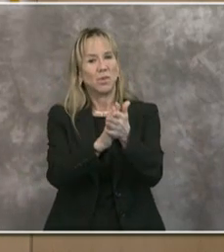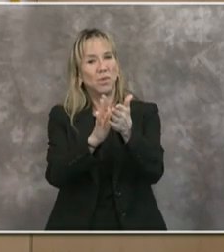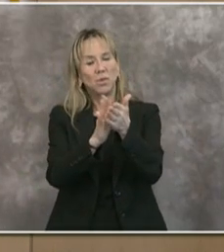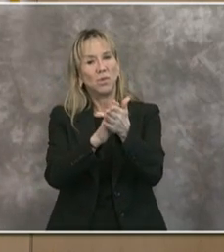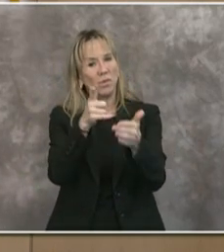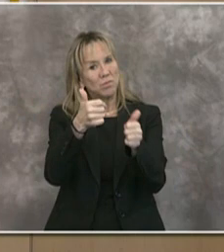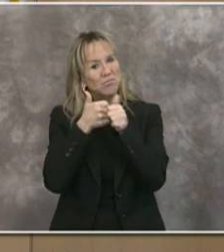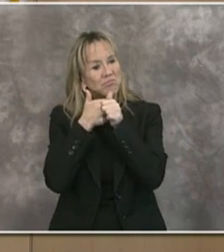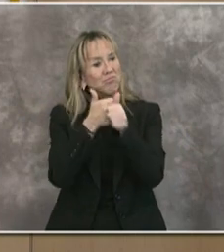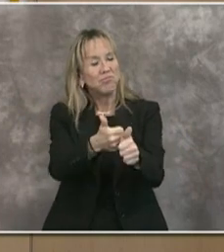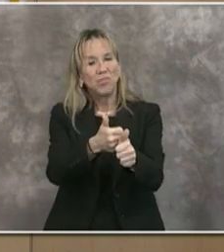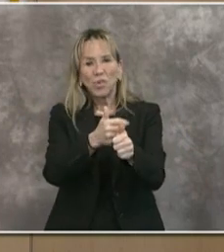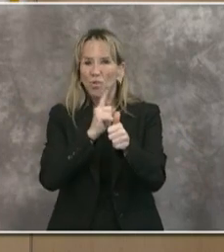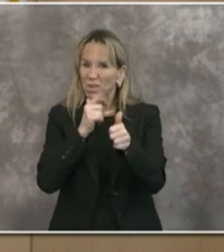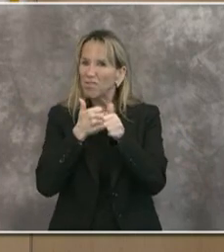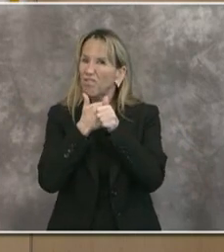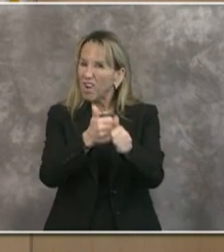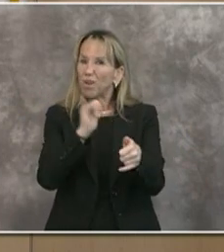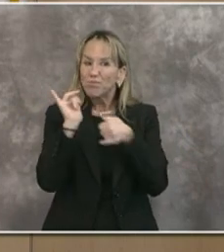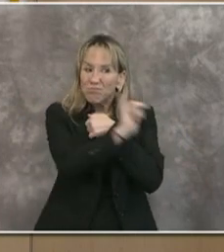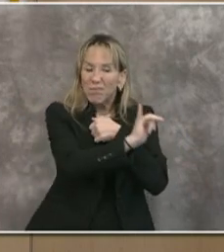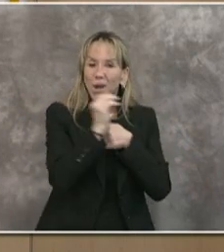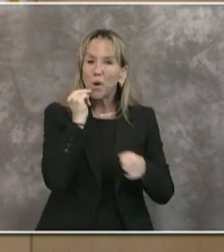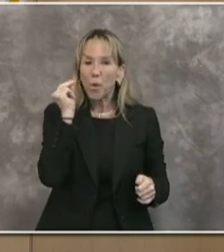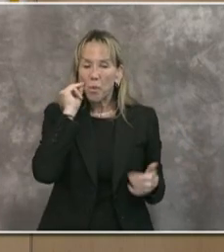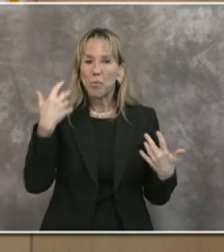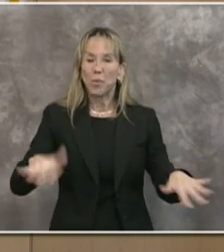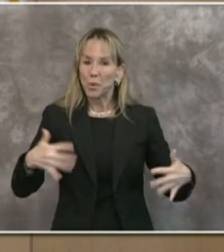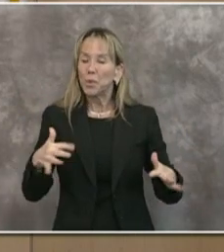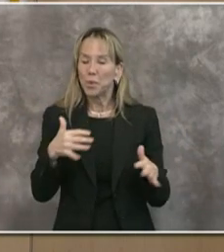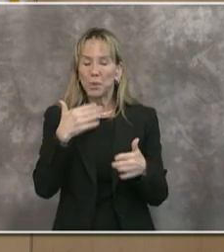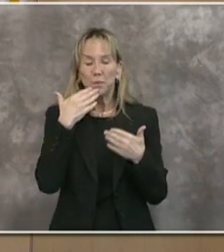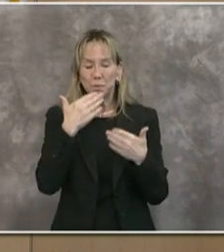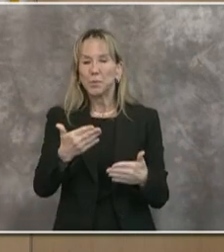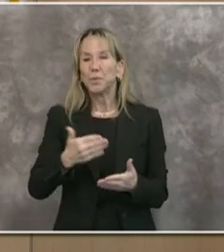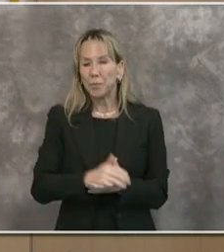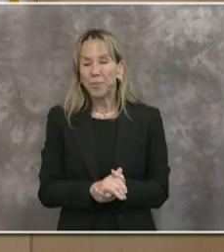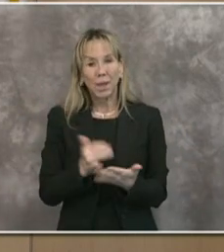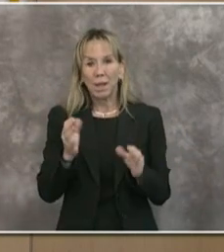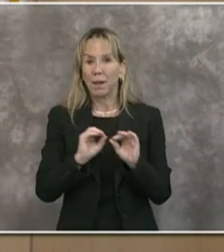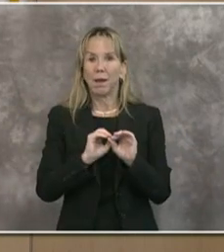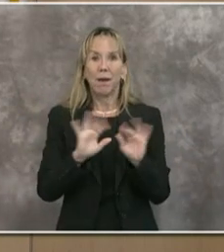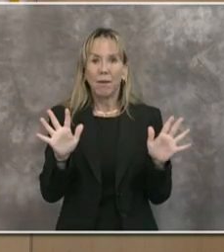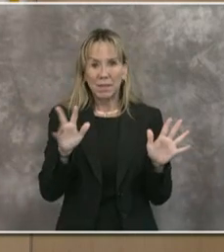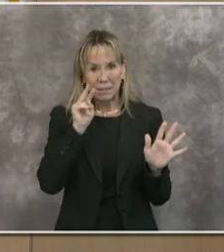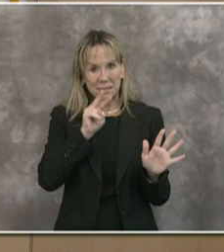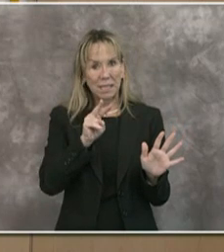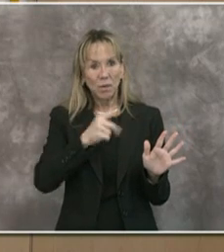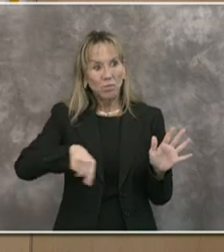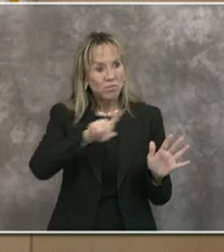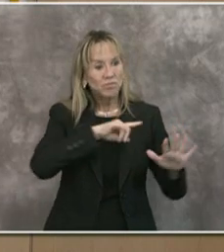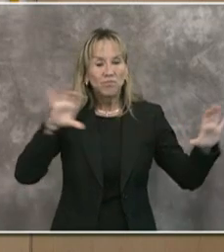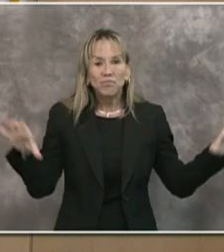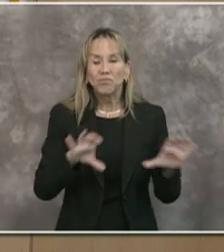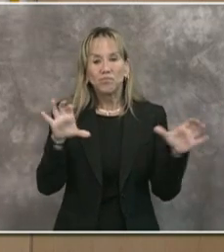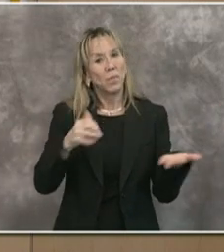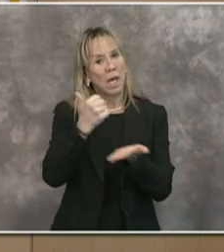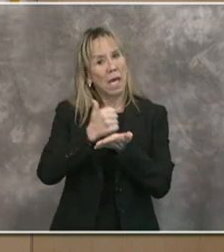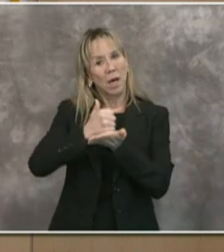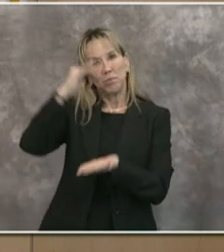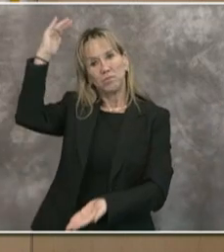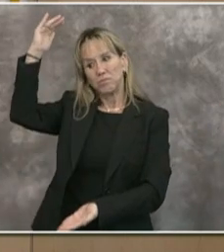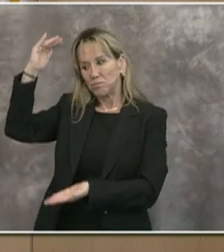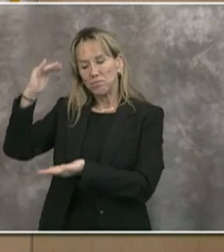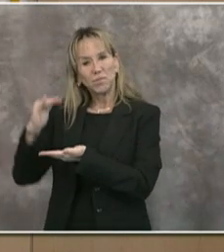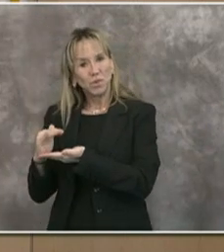the course and adhering to the stay-at-home order. It is indeed evident that our collective efforts have helped to